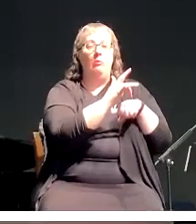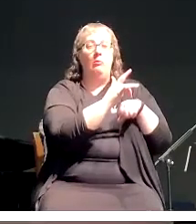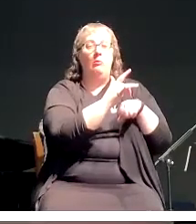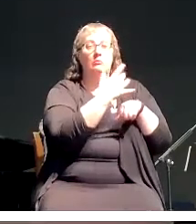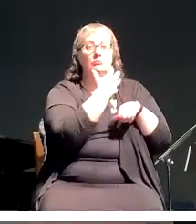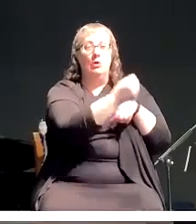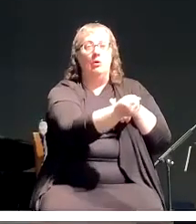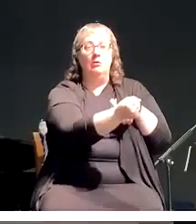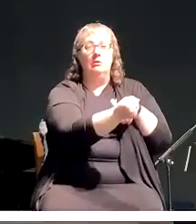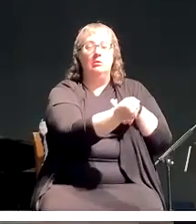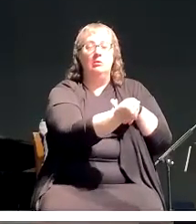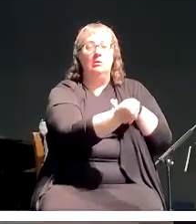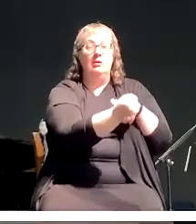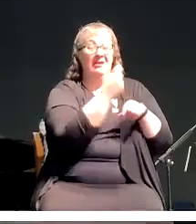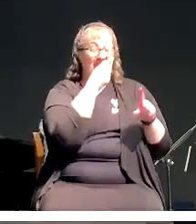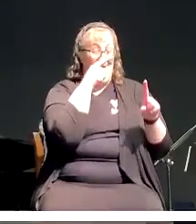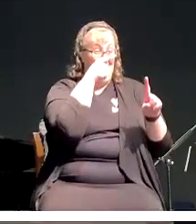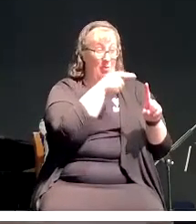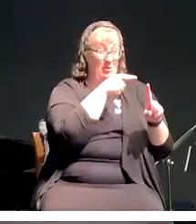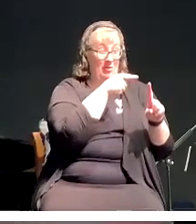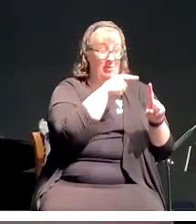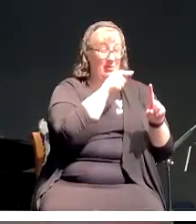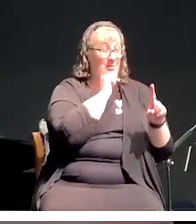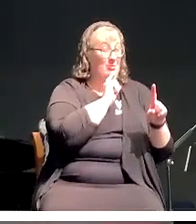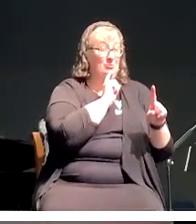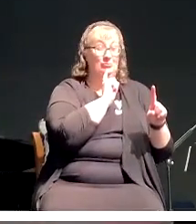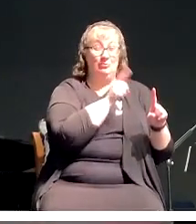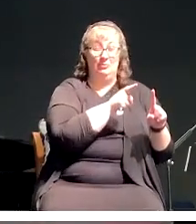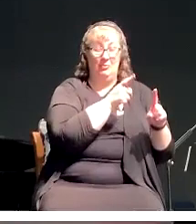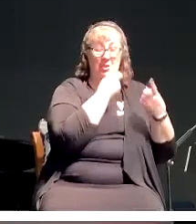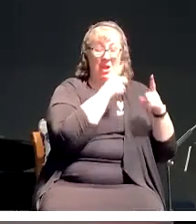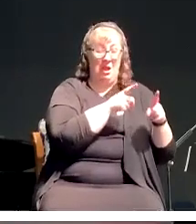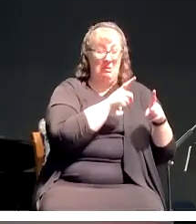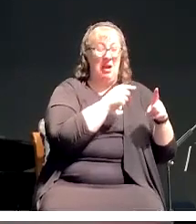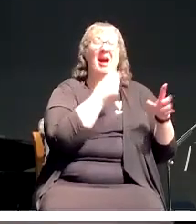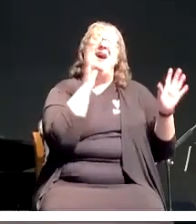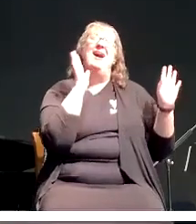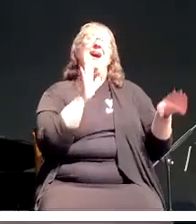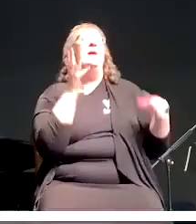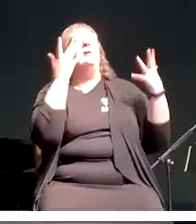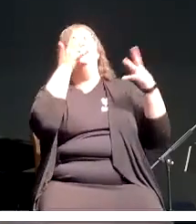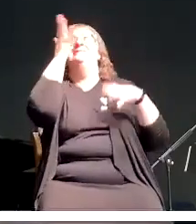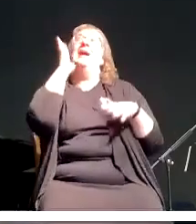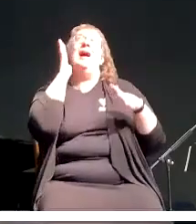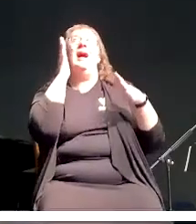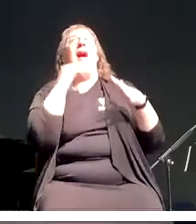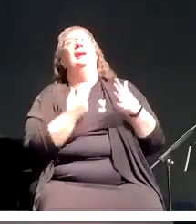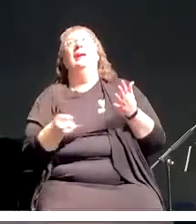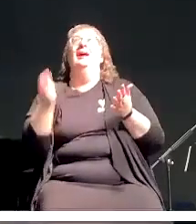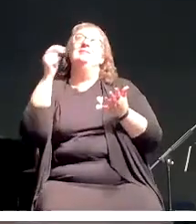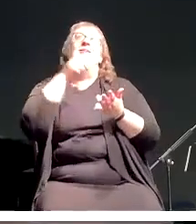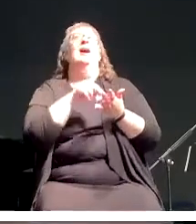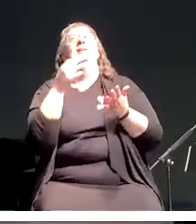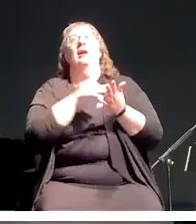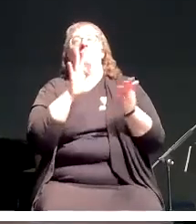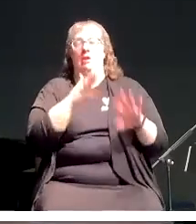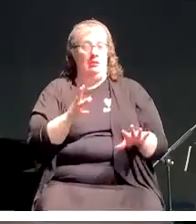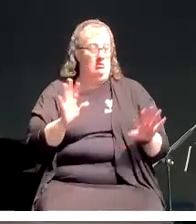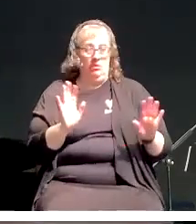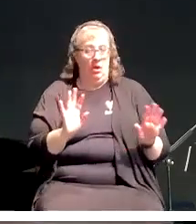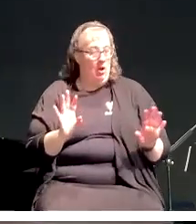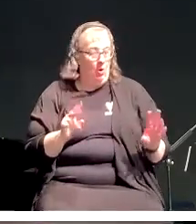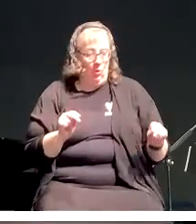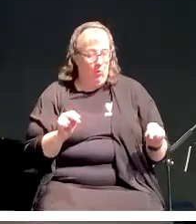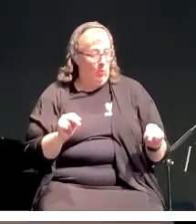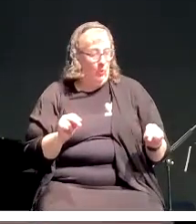at this point, they were not exactly sure what had happened. It didn't say they said, "Oh, praise God, he has raised again from the dead." No, none of that